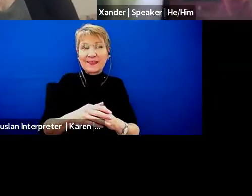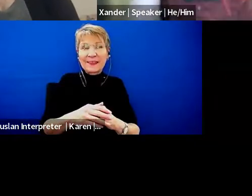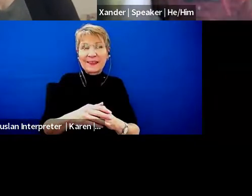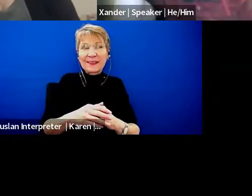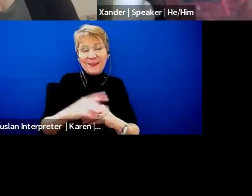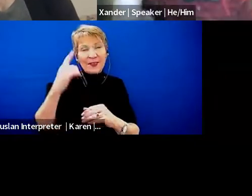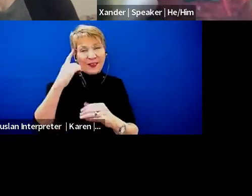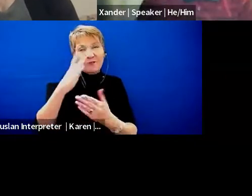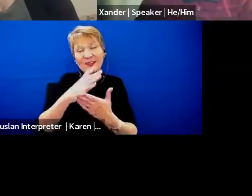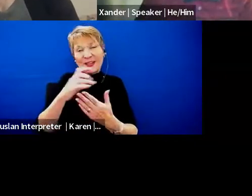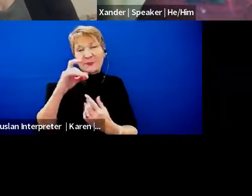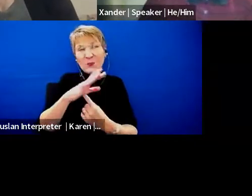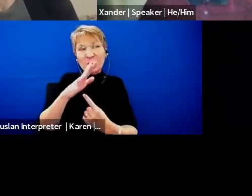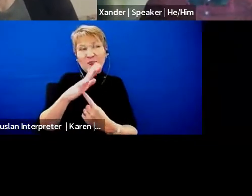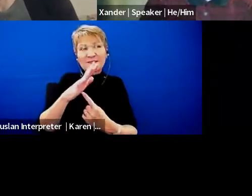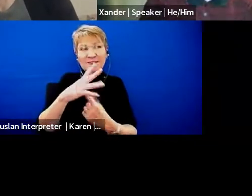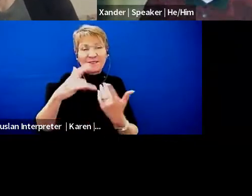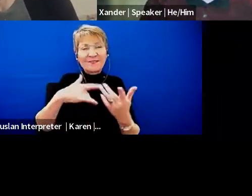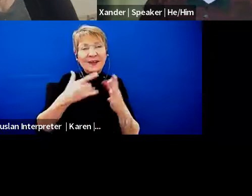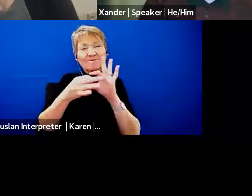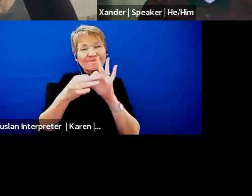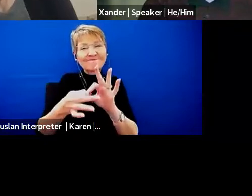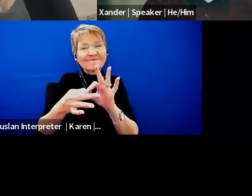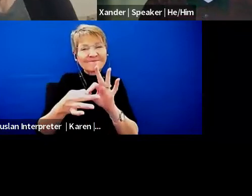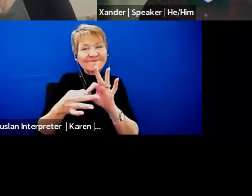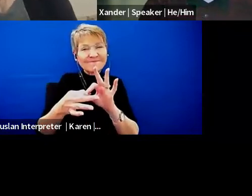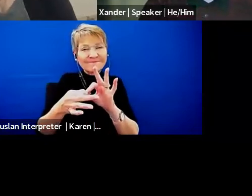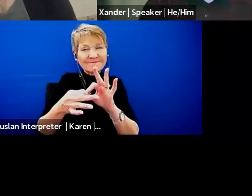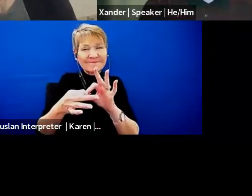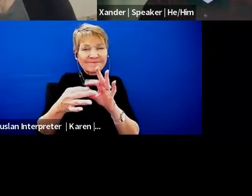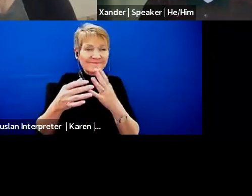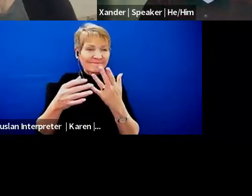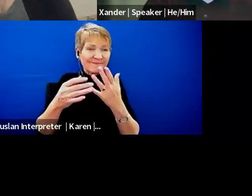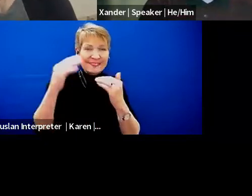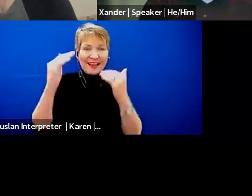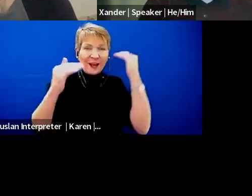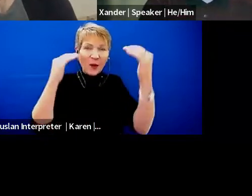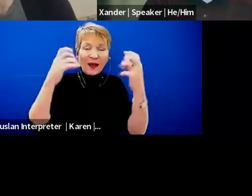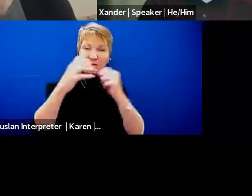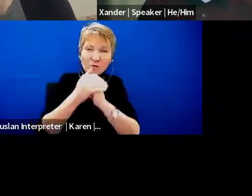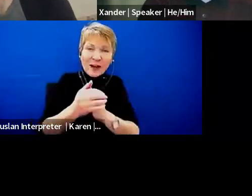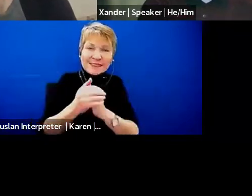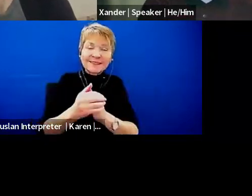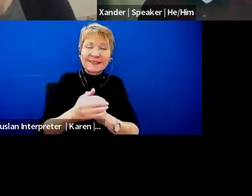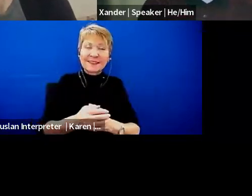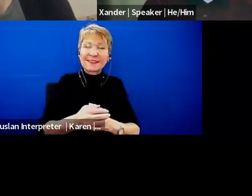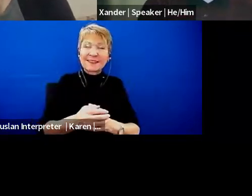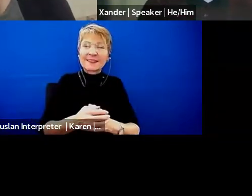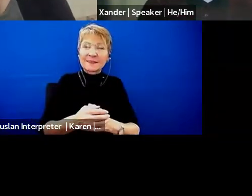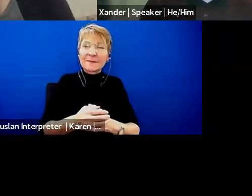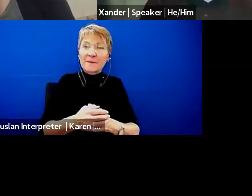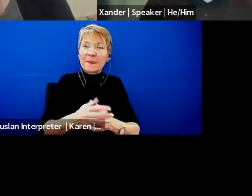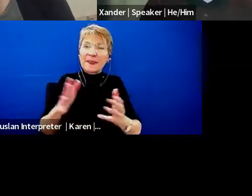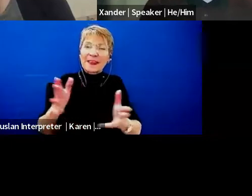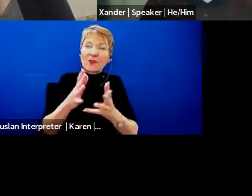really important to still have those connections as an adult, and to still, you know, have friends and stuff as an adult, and encouraging that for those of us